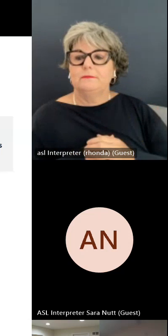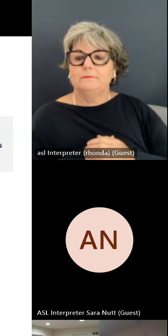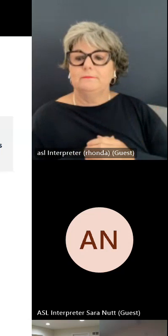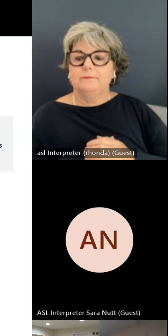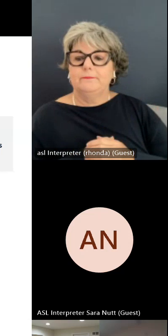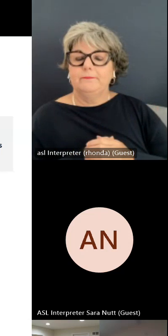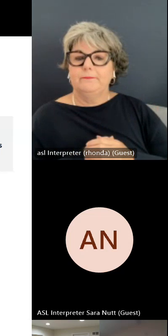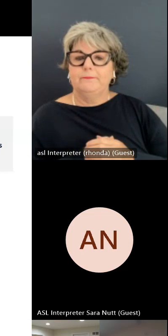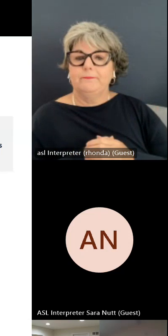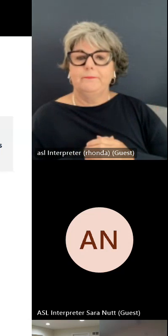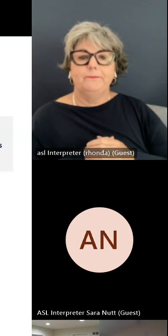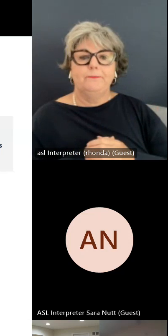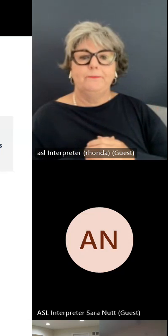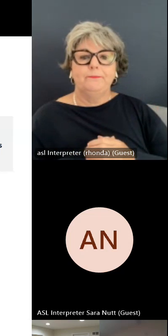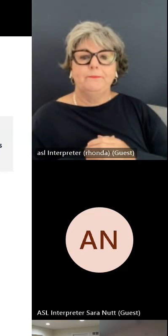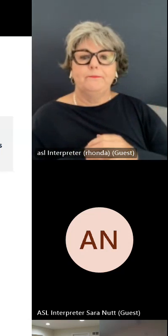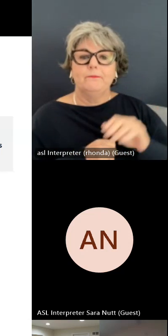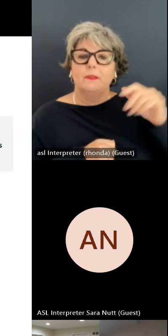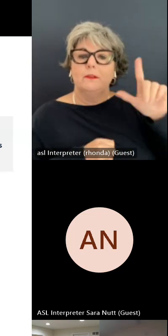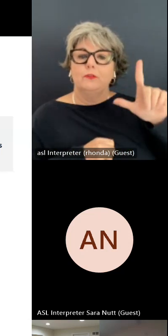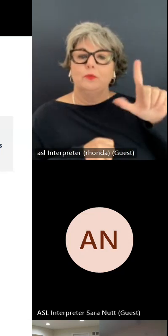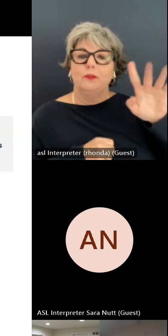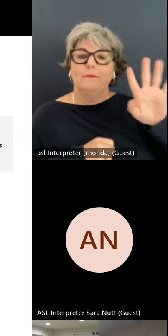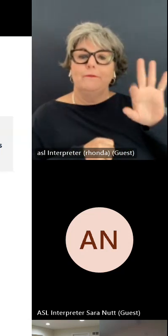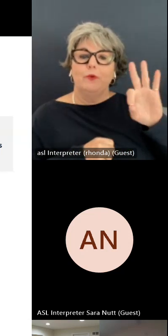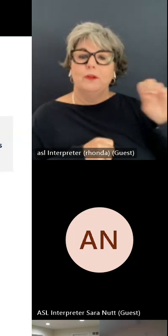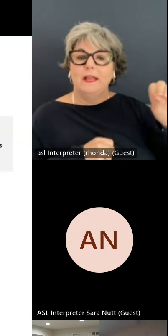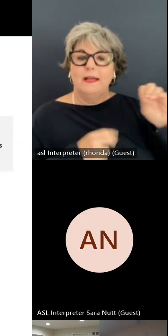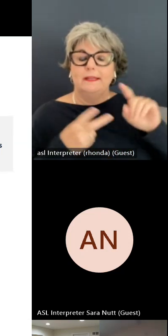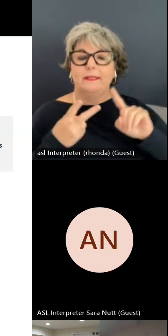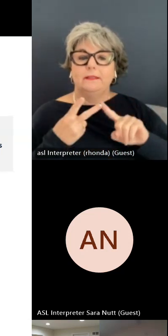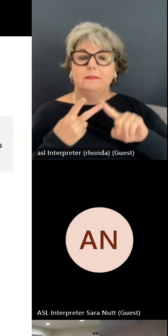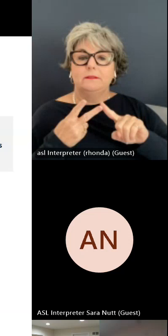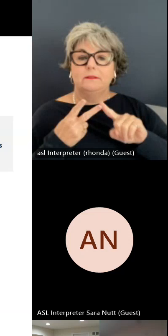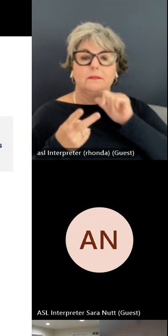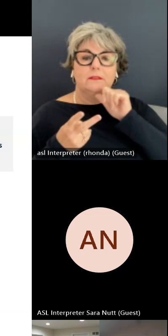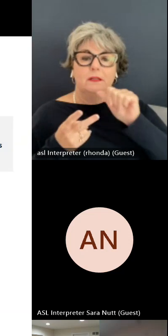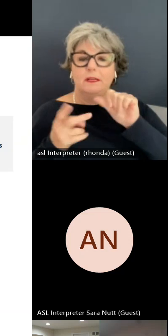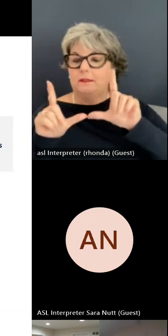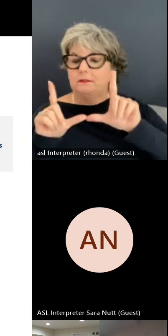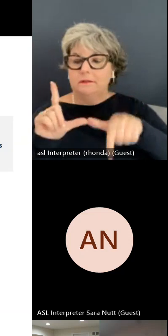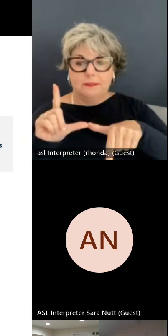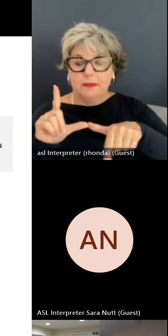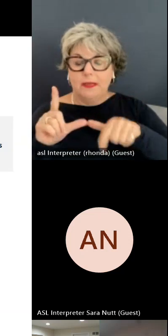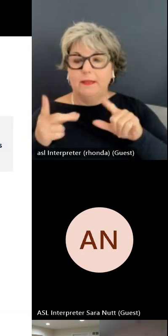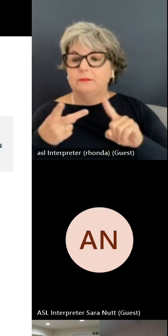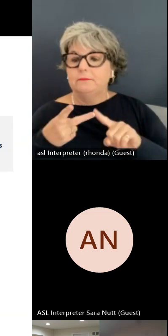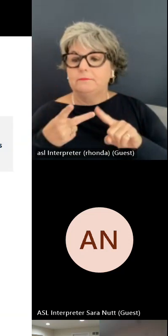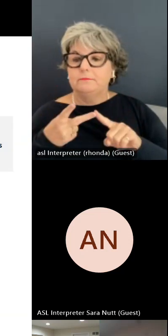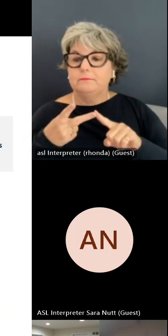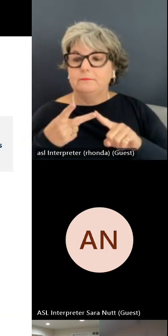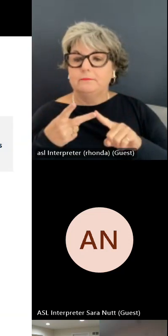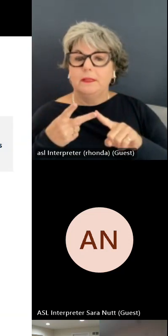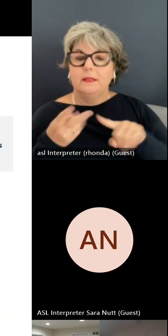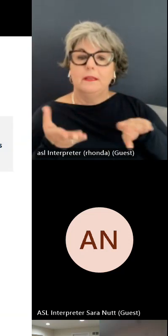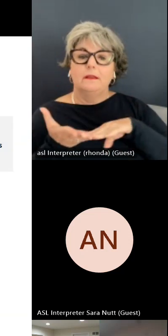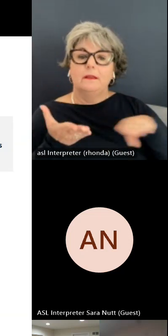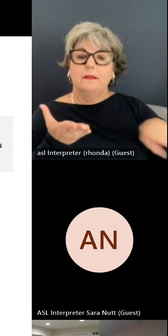unobligated balance end of the year. It's the apportioned unexpired accounts, right? And those exempt from